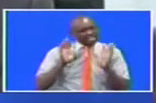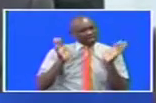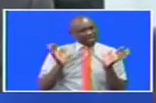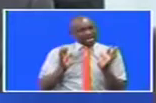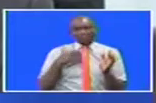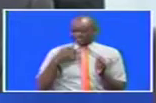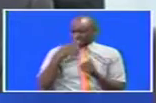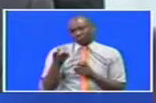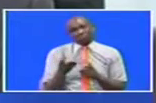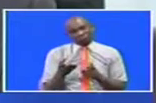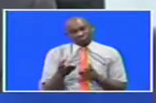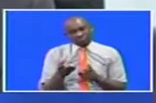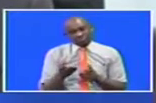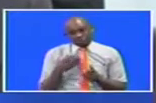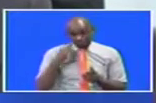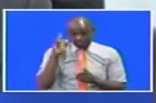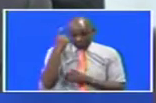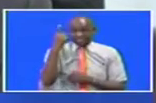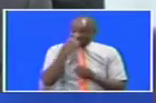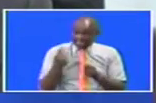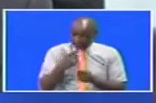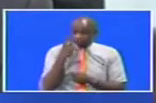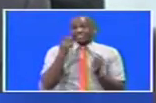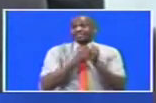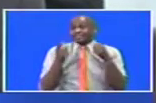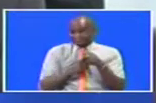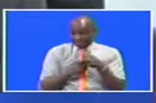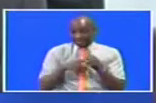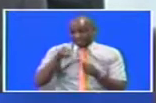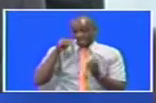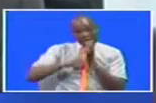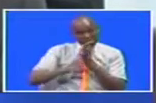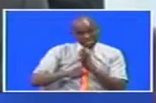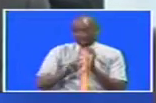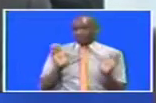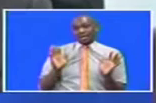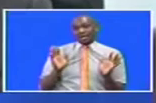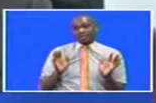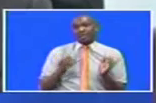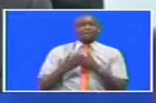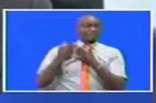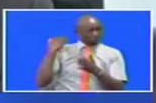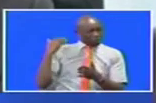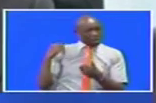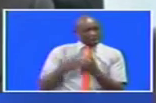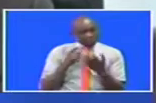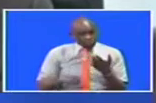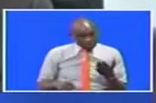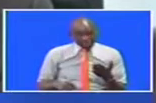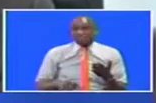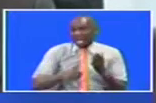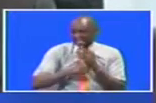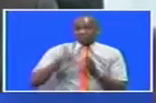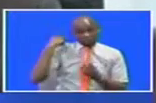for bills on 1st January 2016. But before that, there were IDs that had been